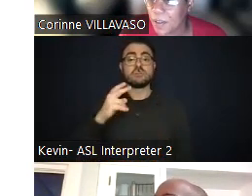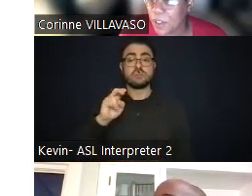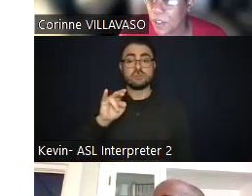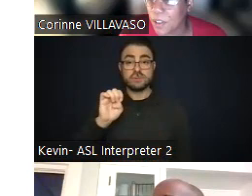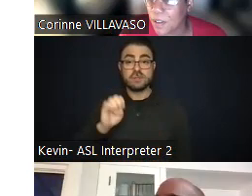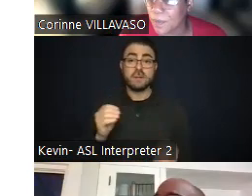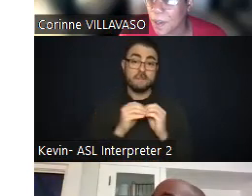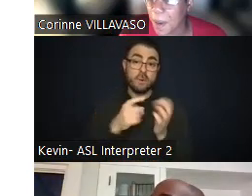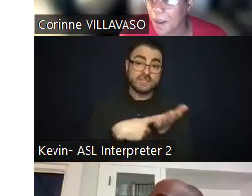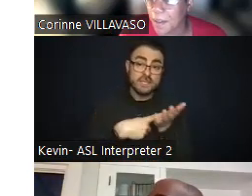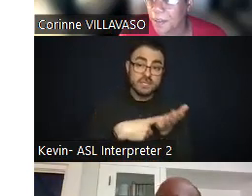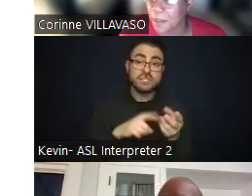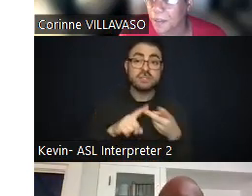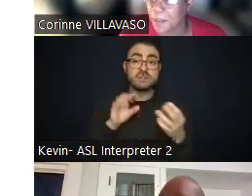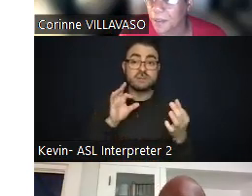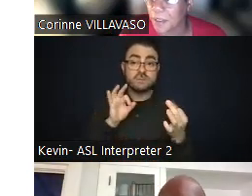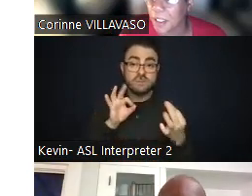Comments, questions, feedback?